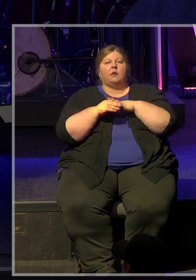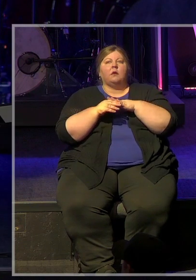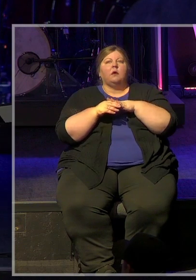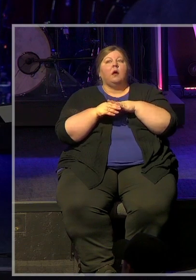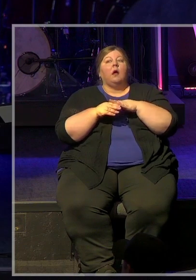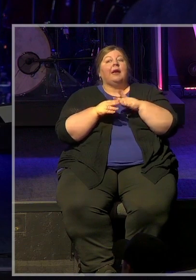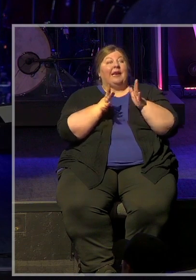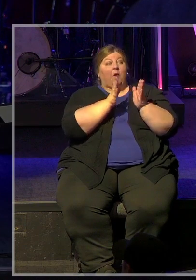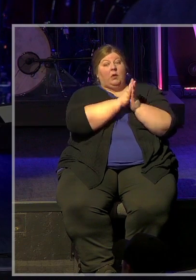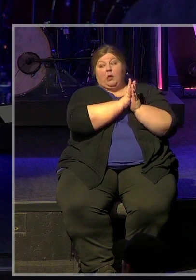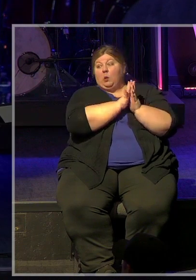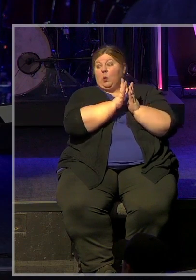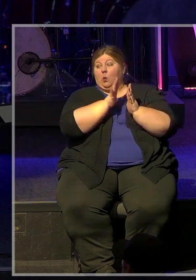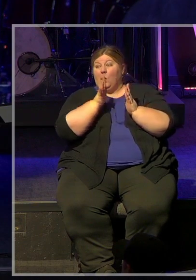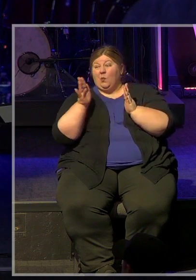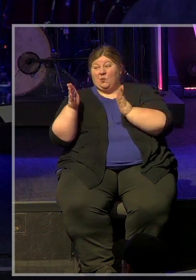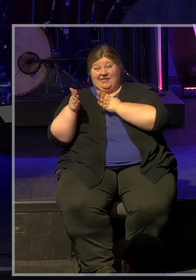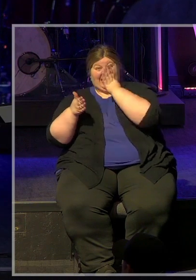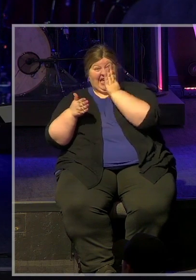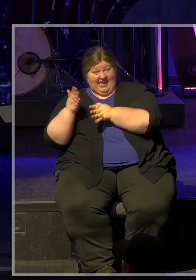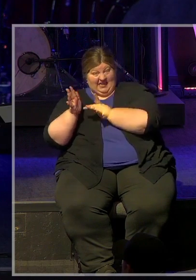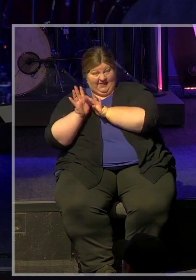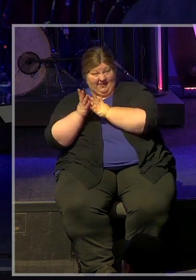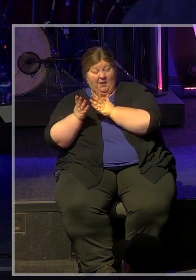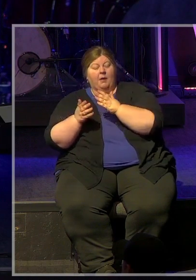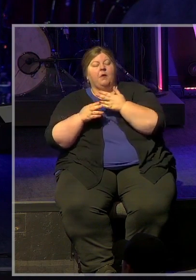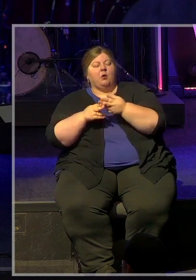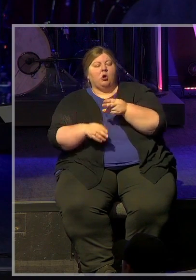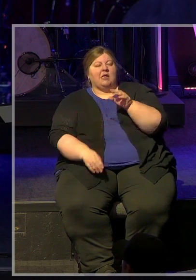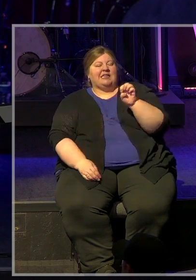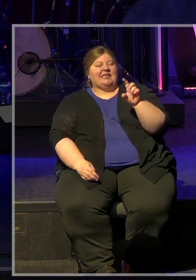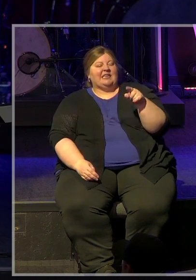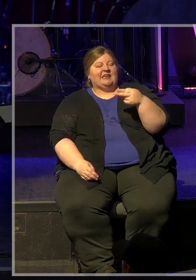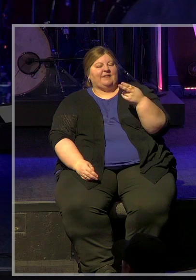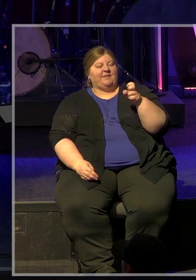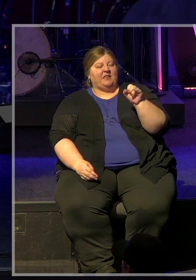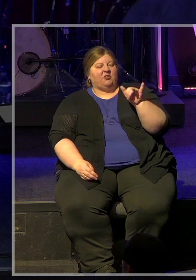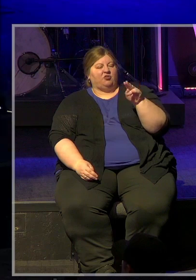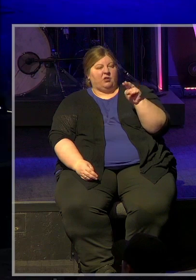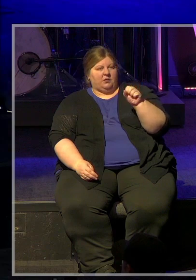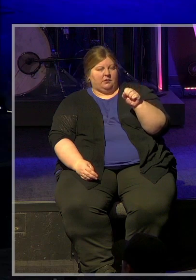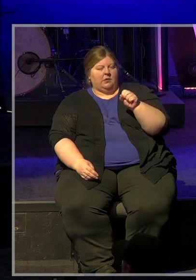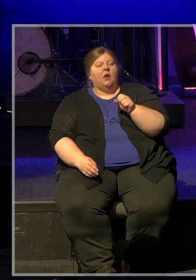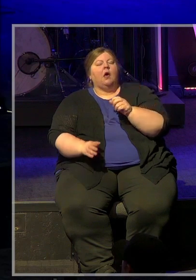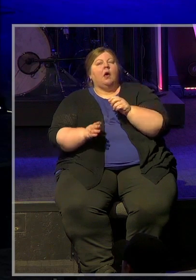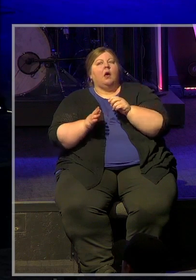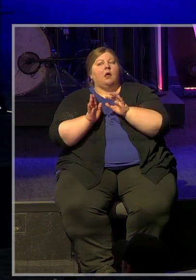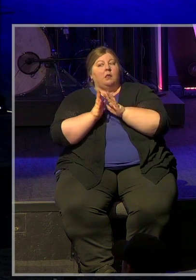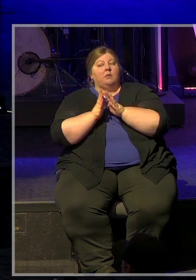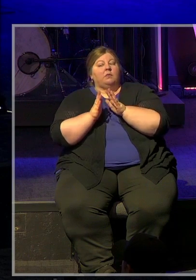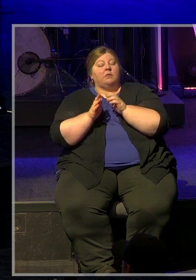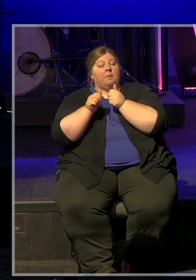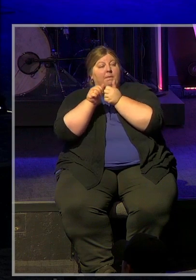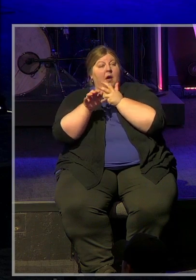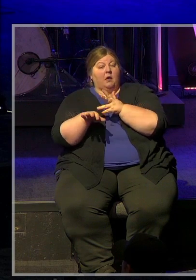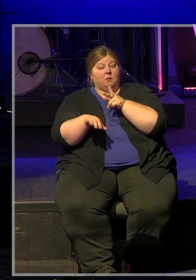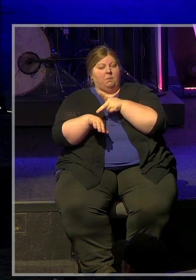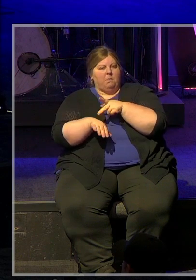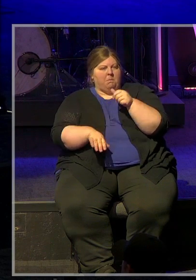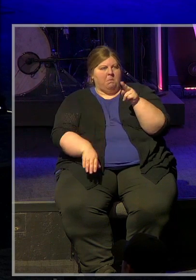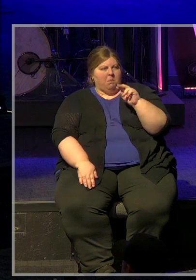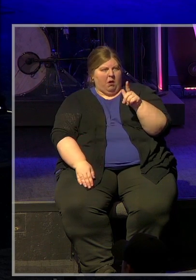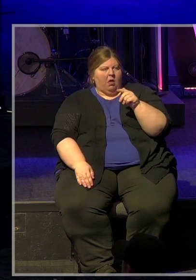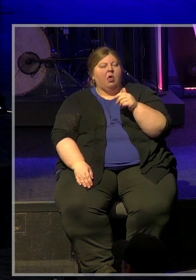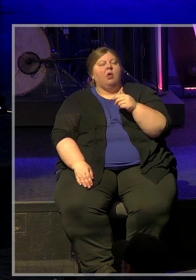end of the Bible. We're going to go to a book called Ephesians, and it was the Apostle Paul. We actually just talked about the Apostle Paul in the last series. He was a